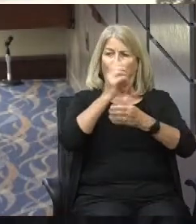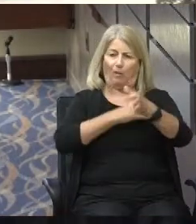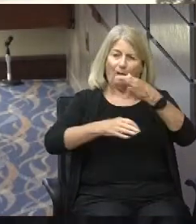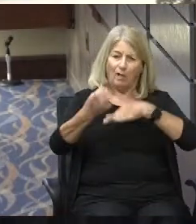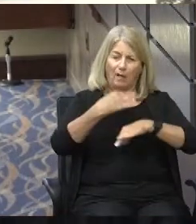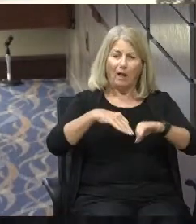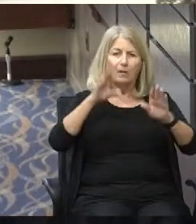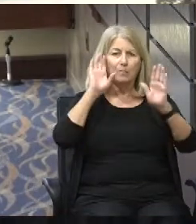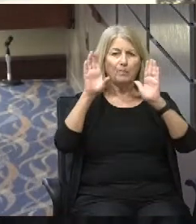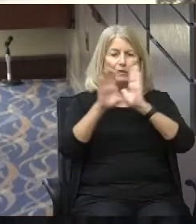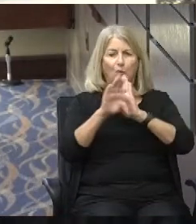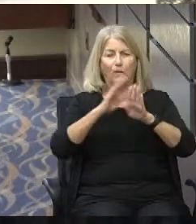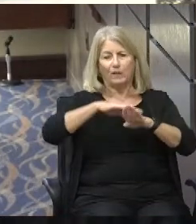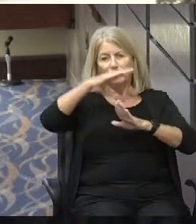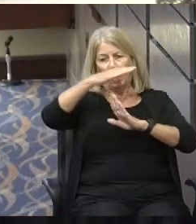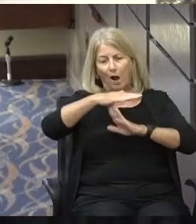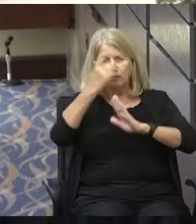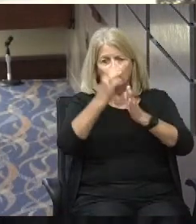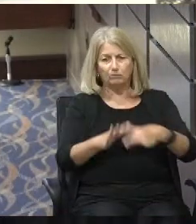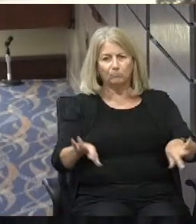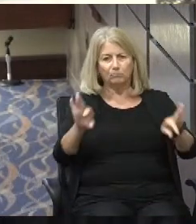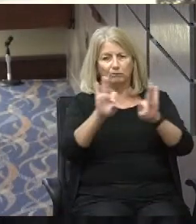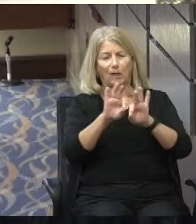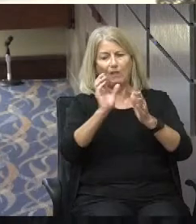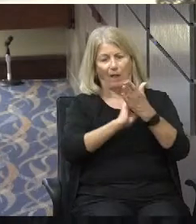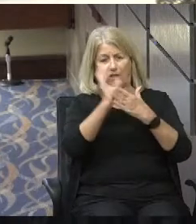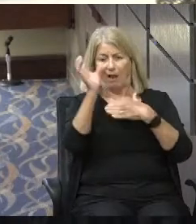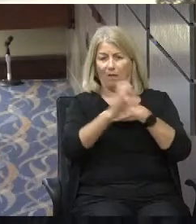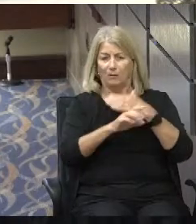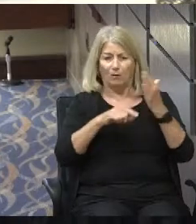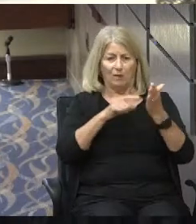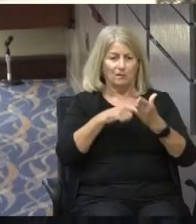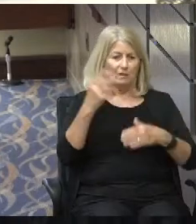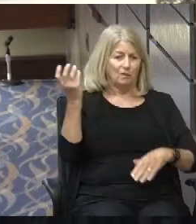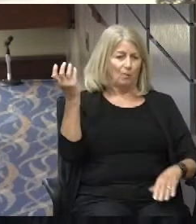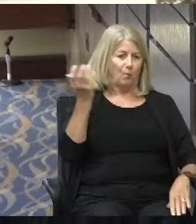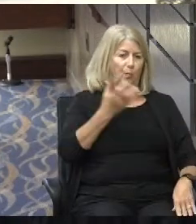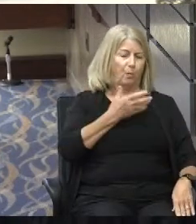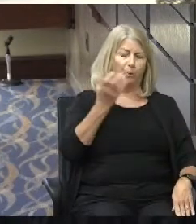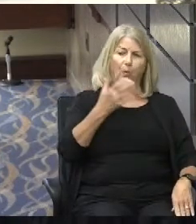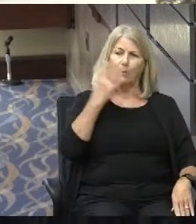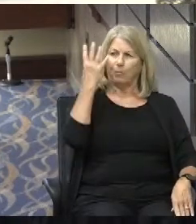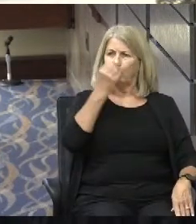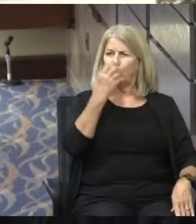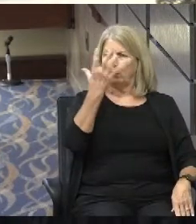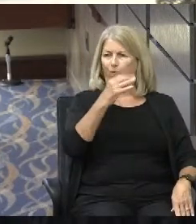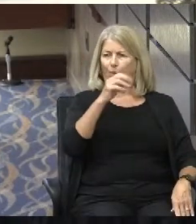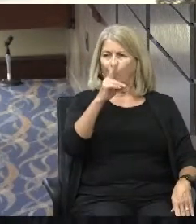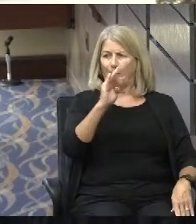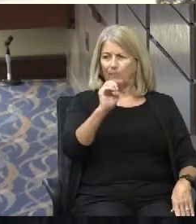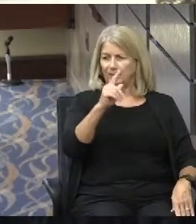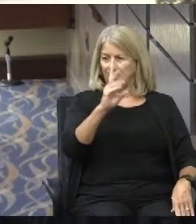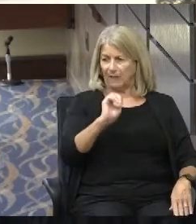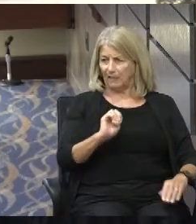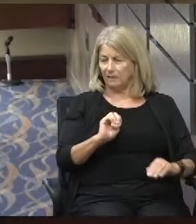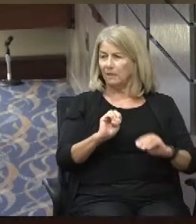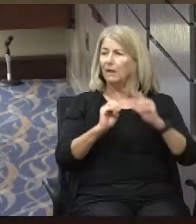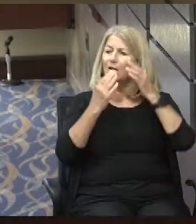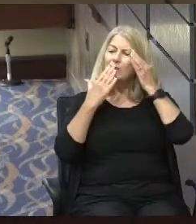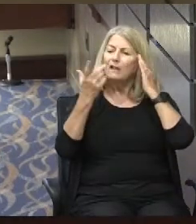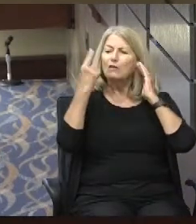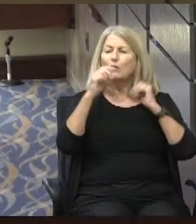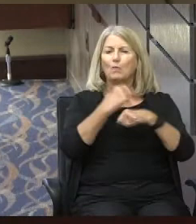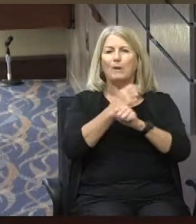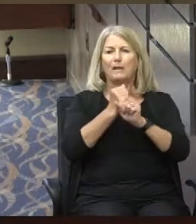make it relevant, the calendars. This is just a beautiful website. So thank you for making both form